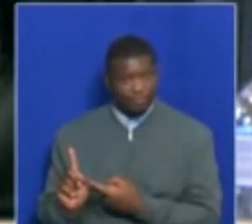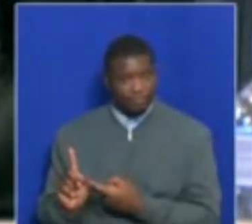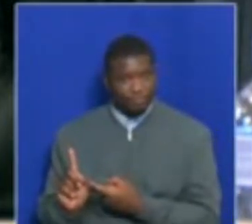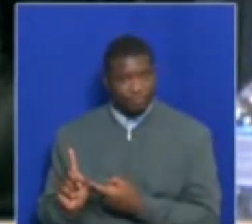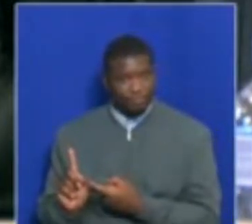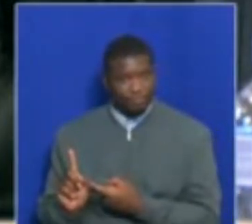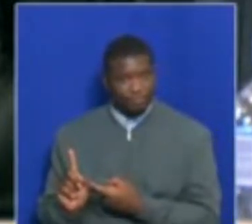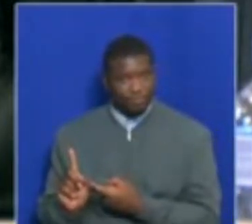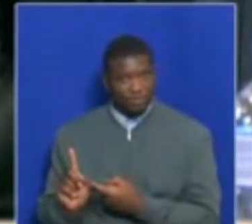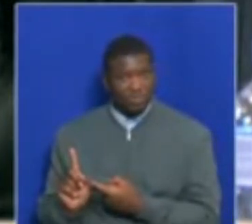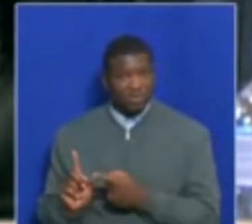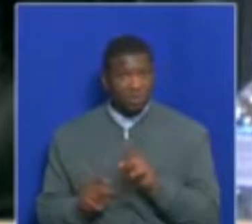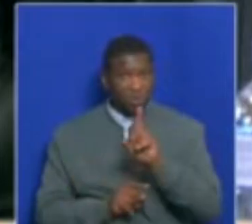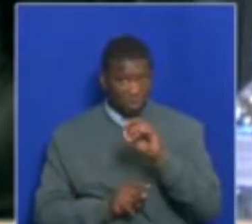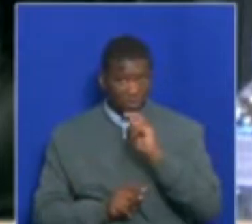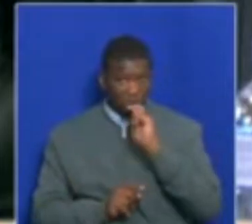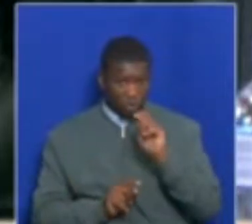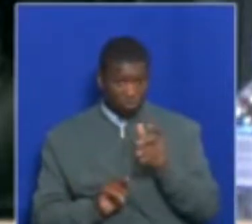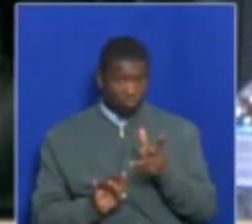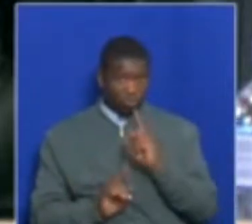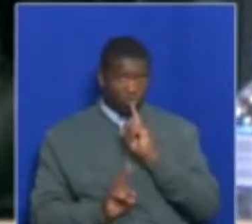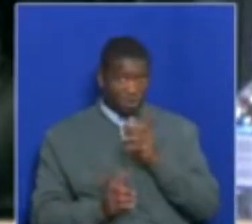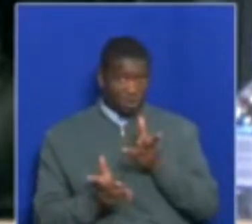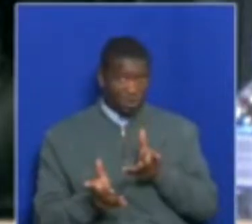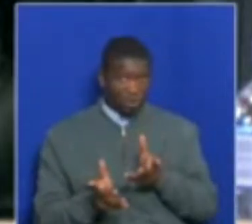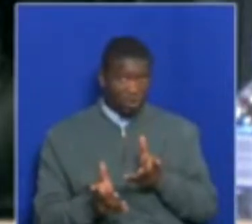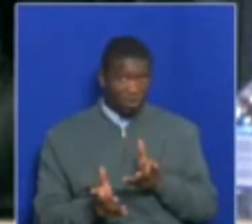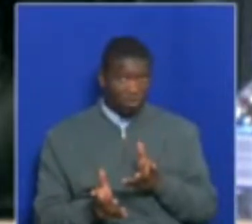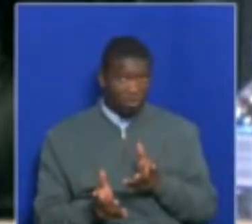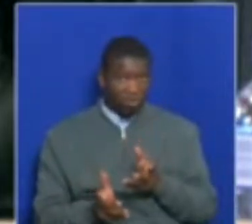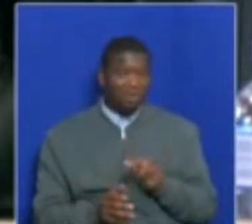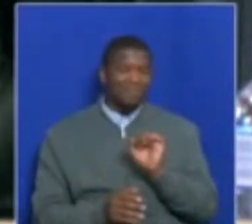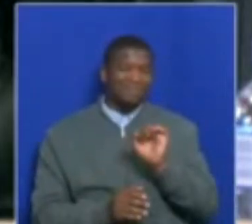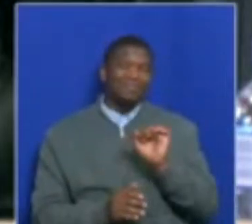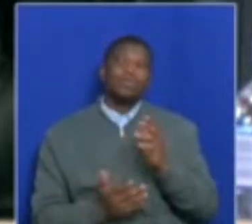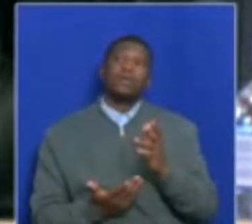you're saying? And is it based on any